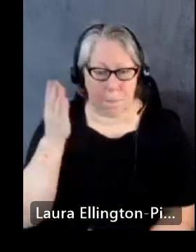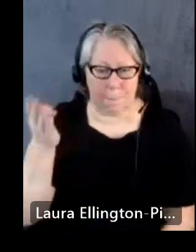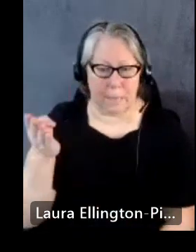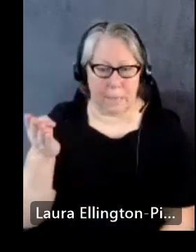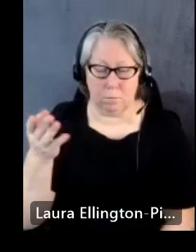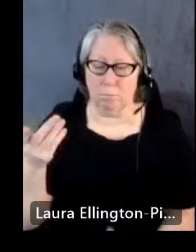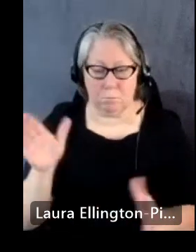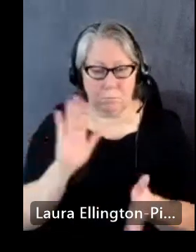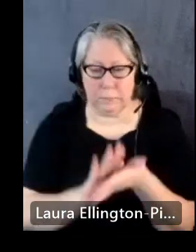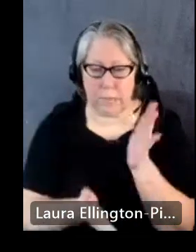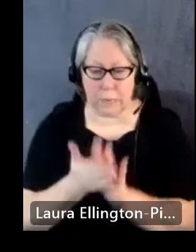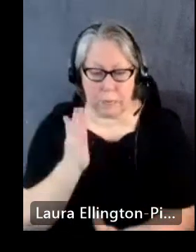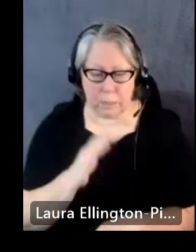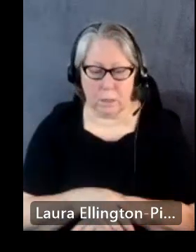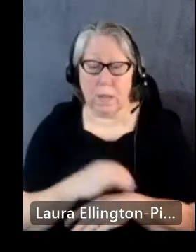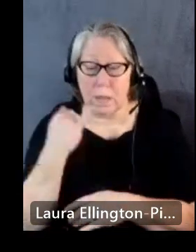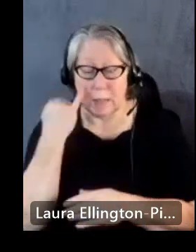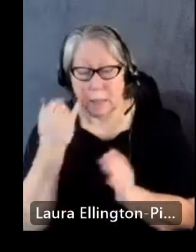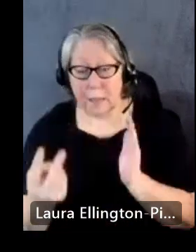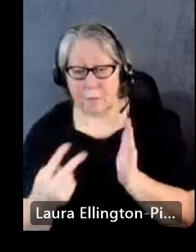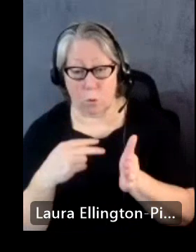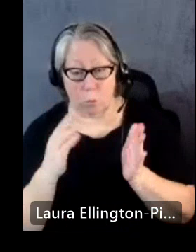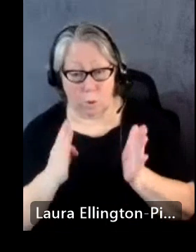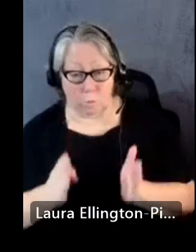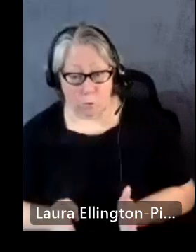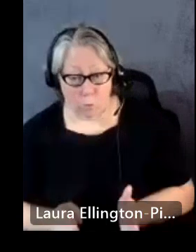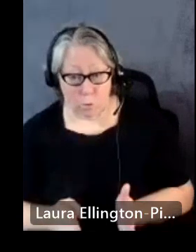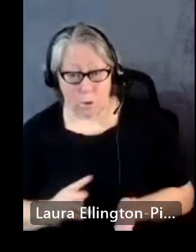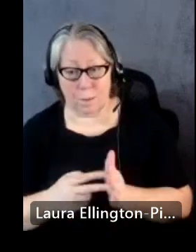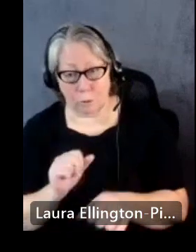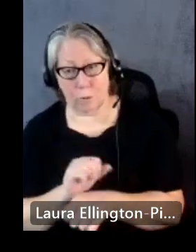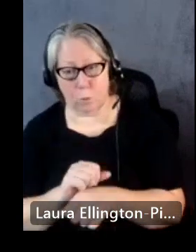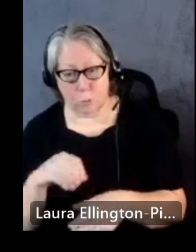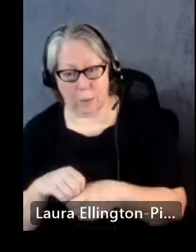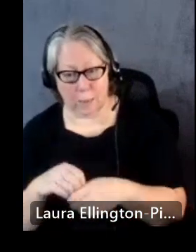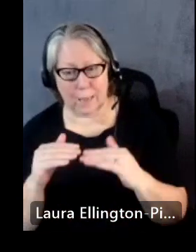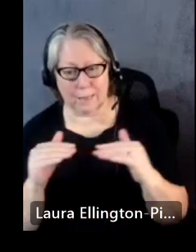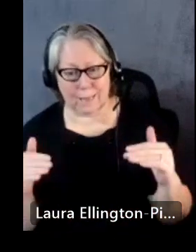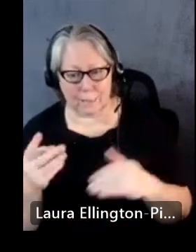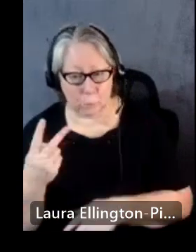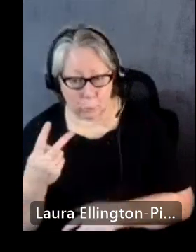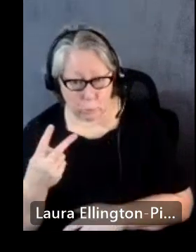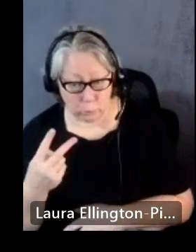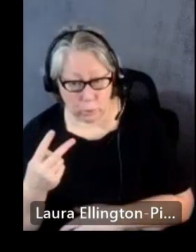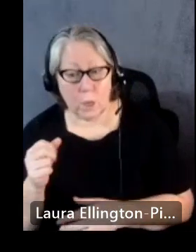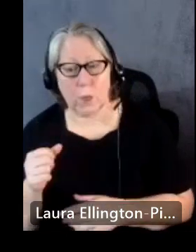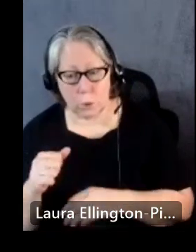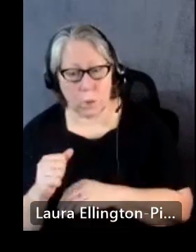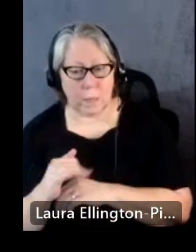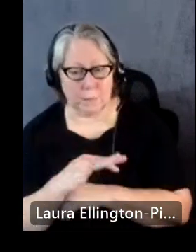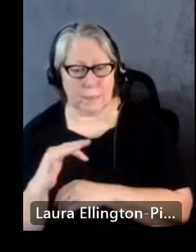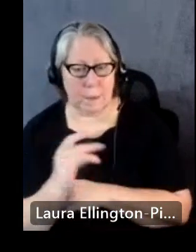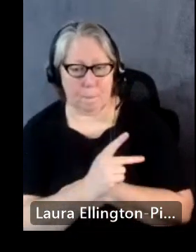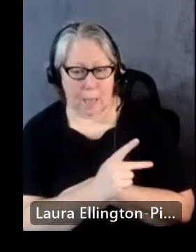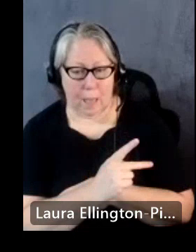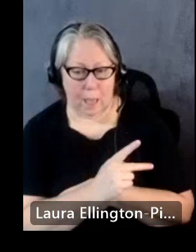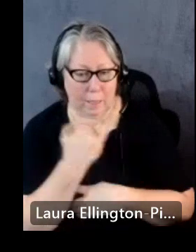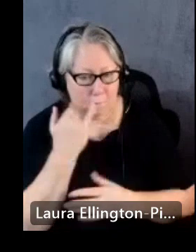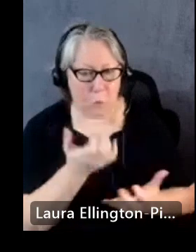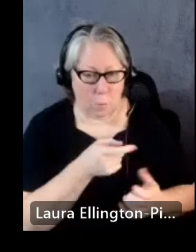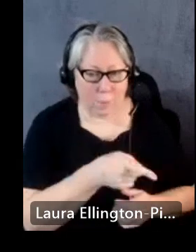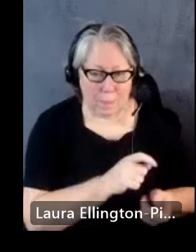again, if you're a reviewer, if you're working in stage 2, then you could send it back to stage 1 if you want your stage 1 person